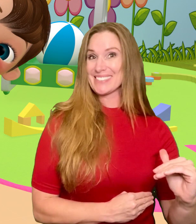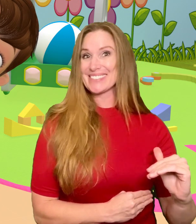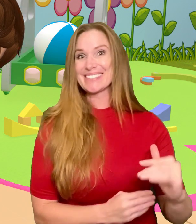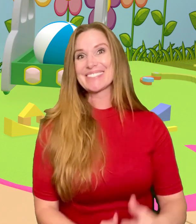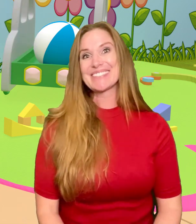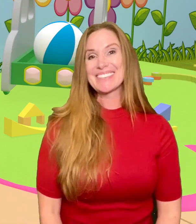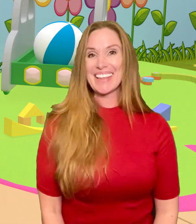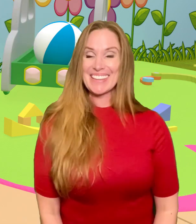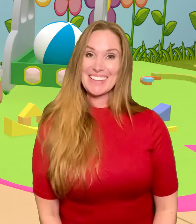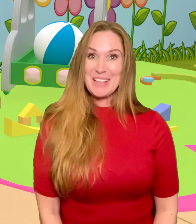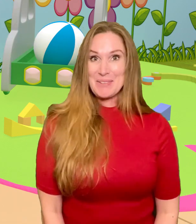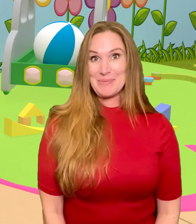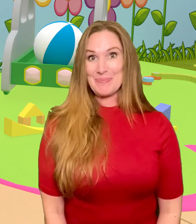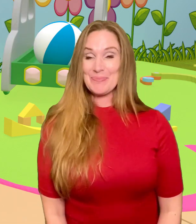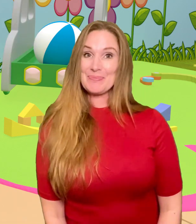you're tall or short